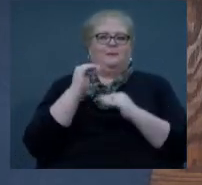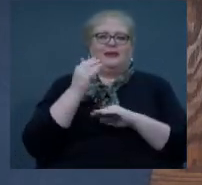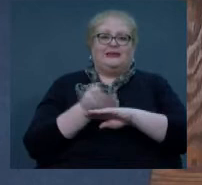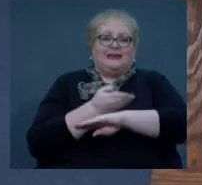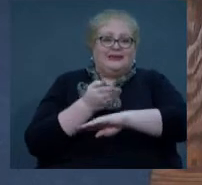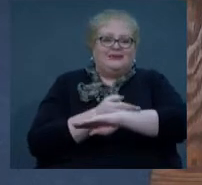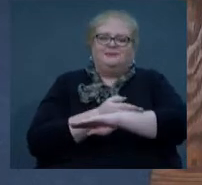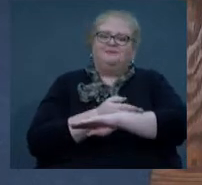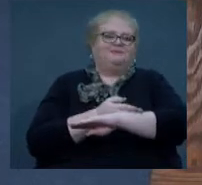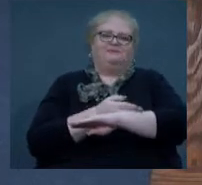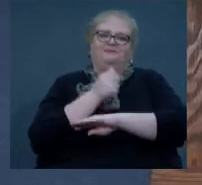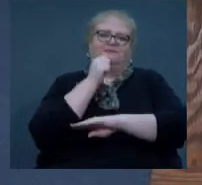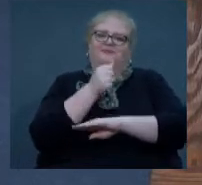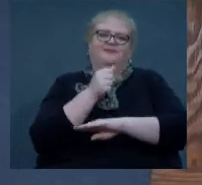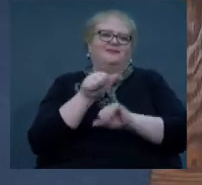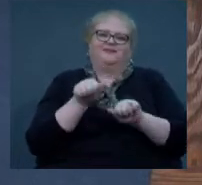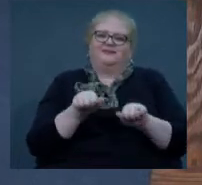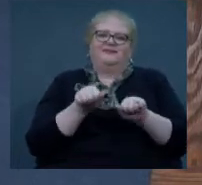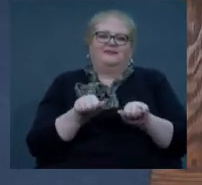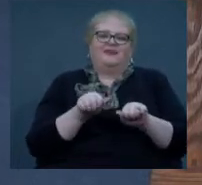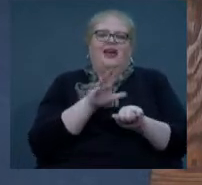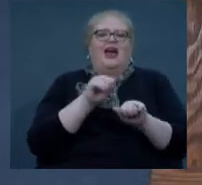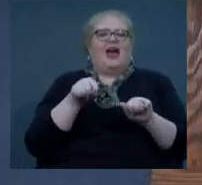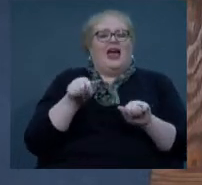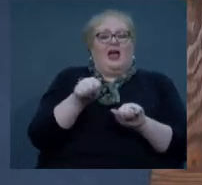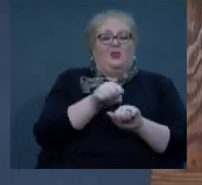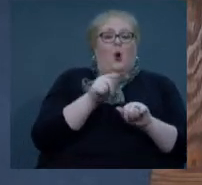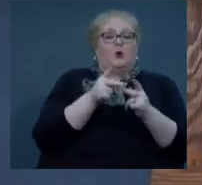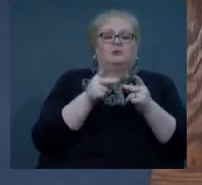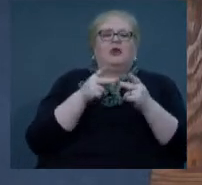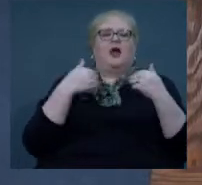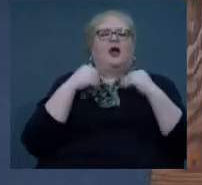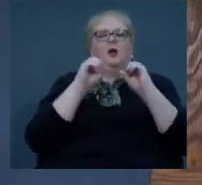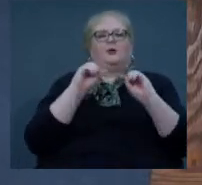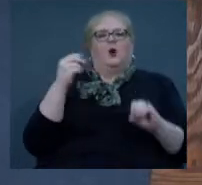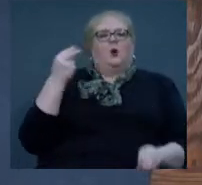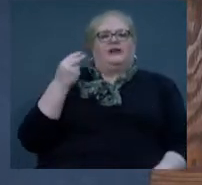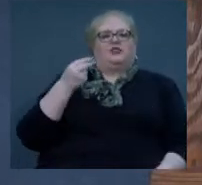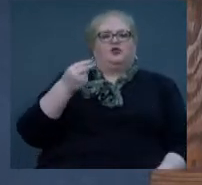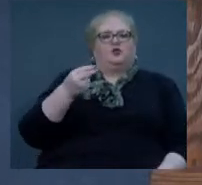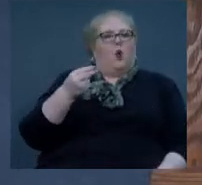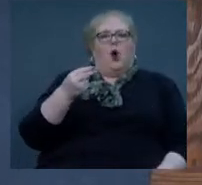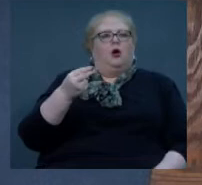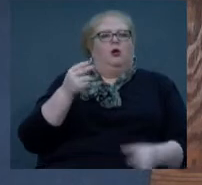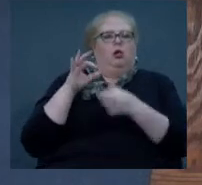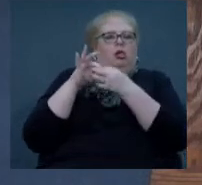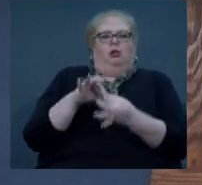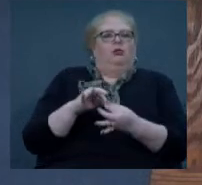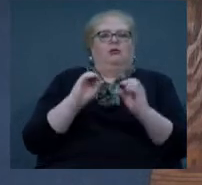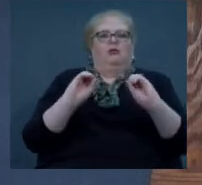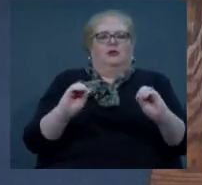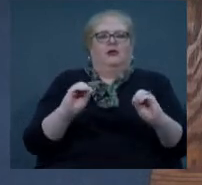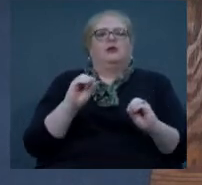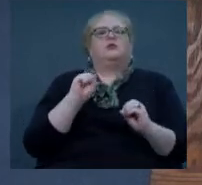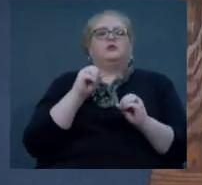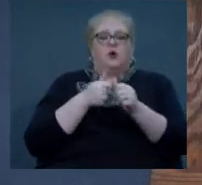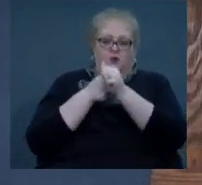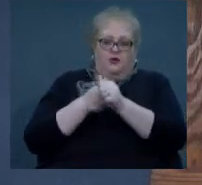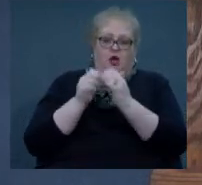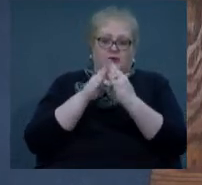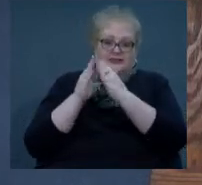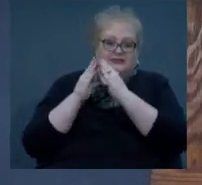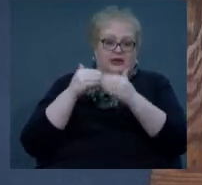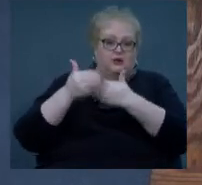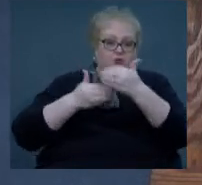renovate, and they had no historical significance. So following the city process, the decision was made to take them down, and that's what we